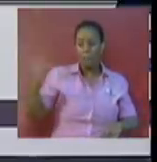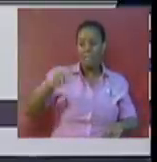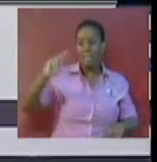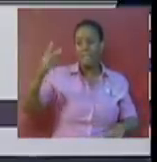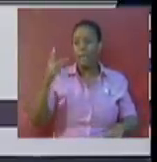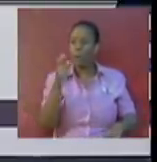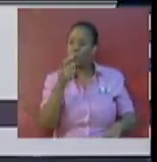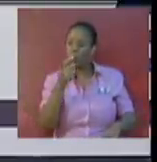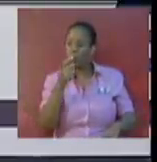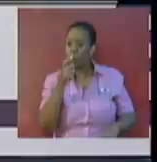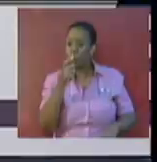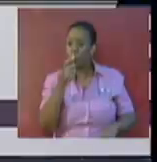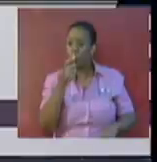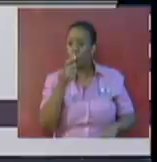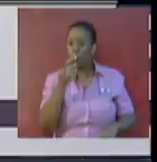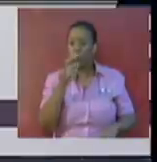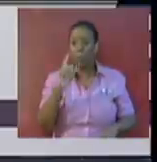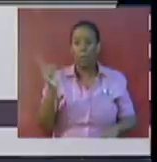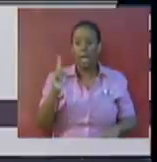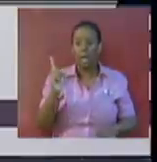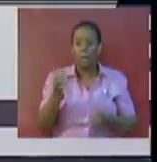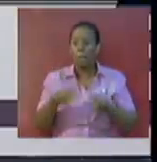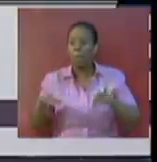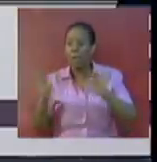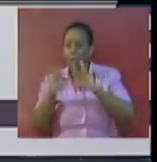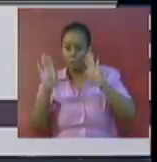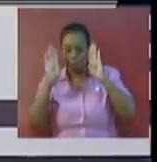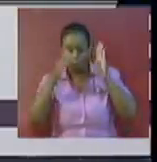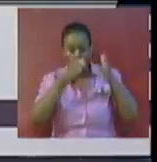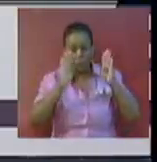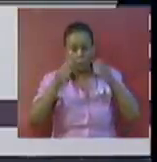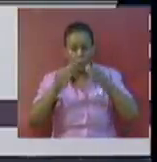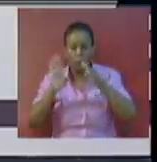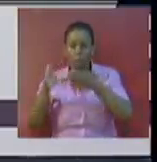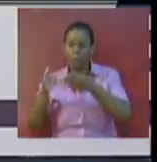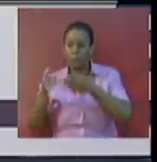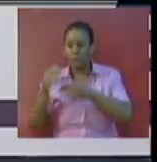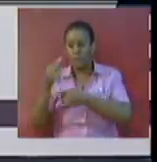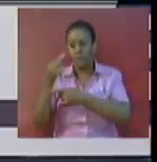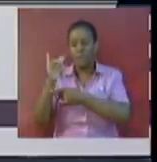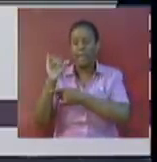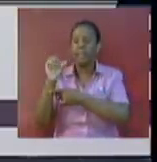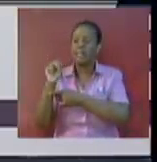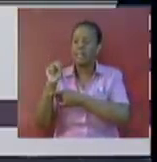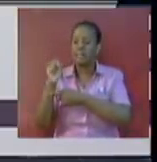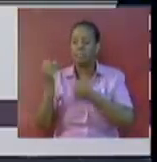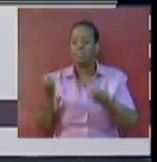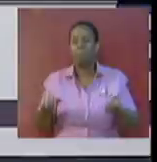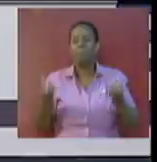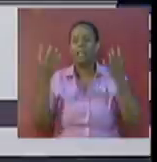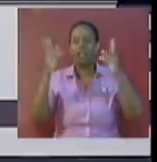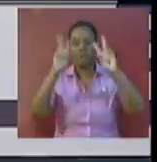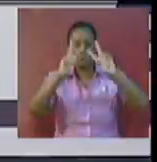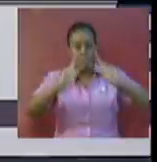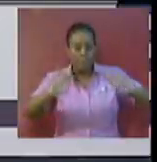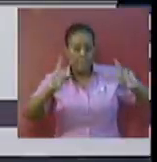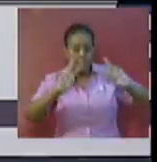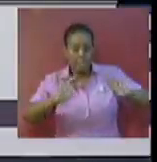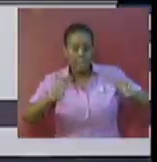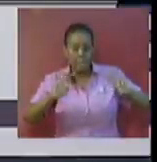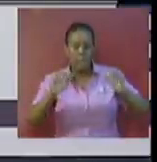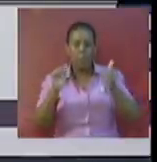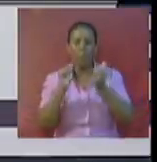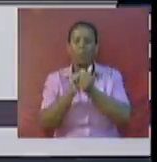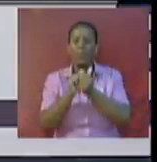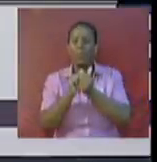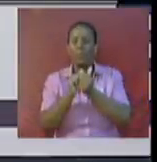have uptake and where we need to work on. So the GIS team is actively working with the wider team to